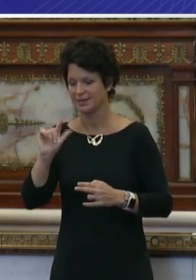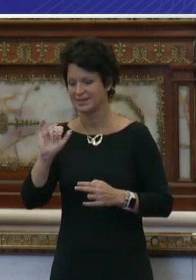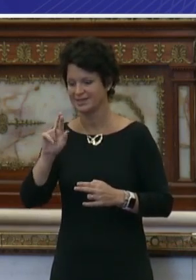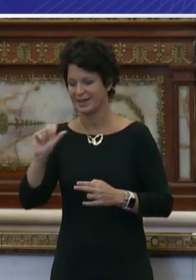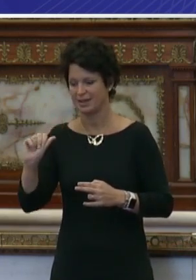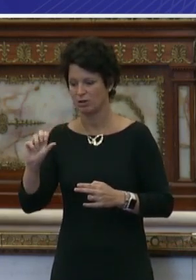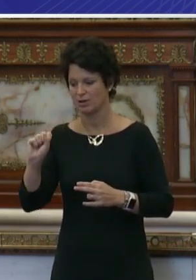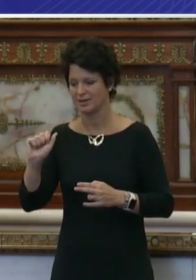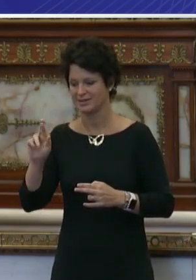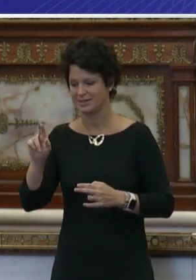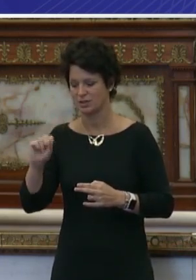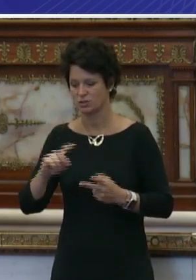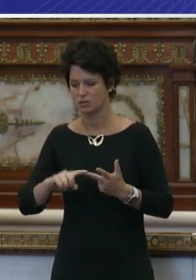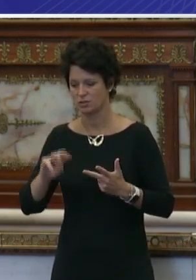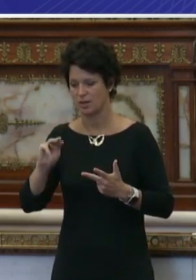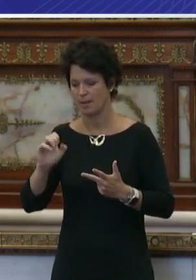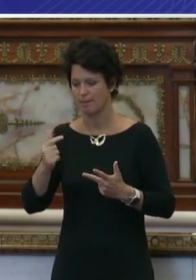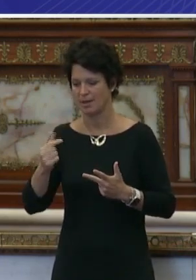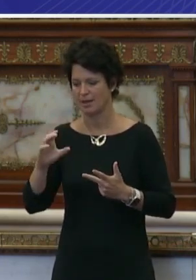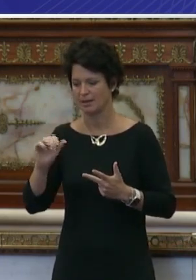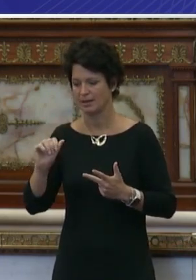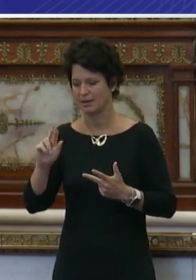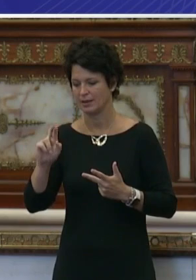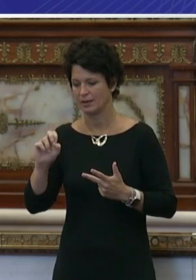Tahira Sanders and Meg Carroll.